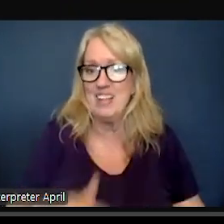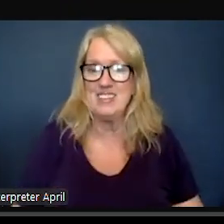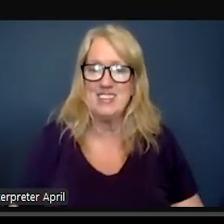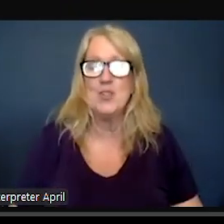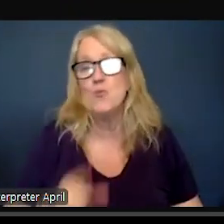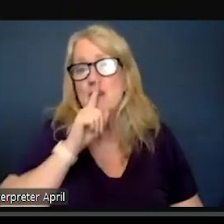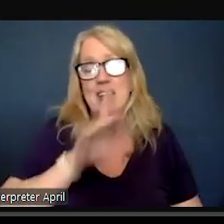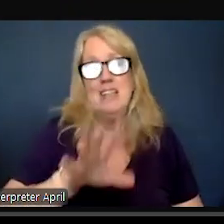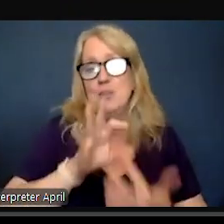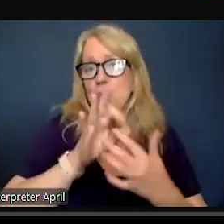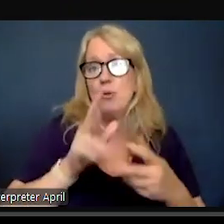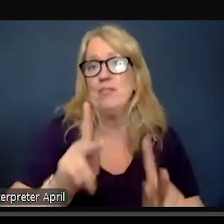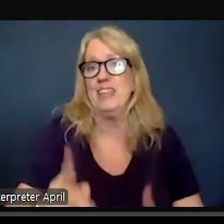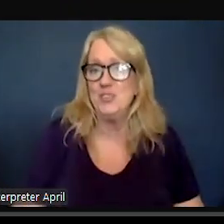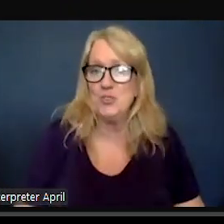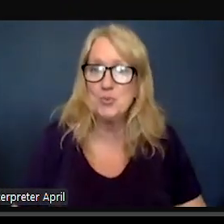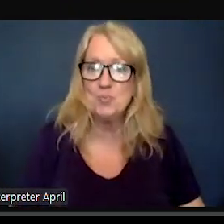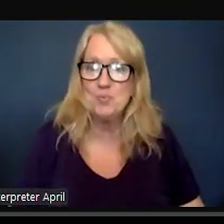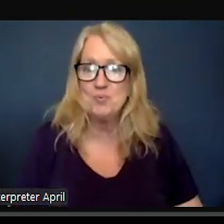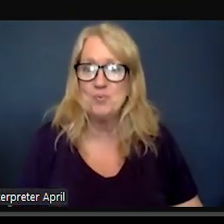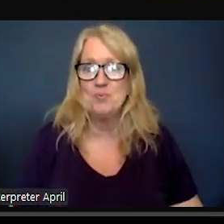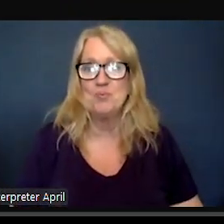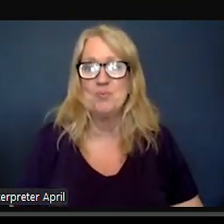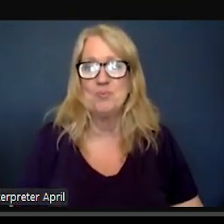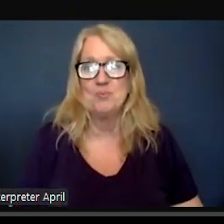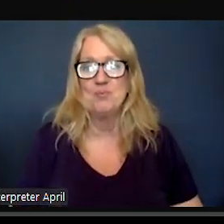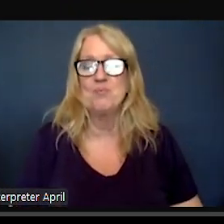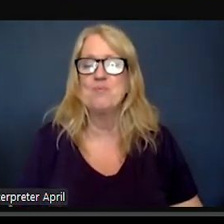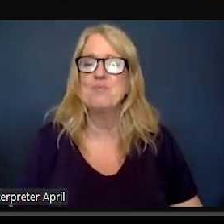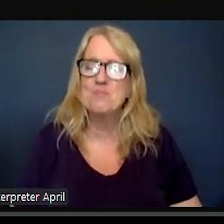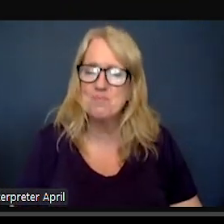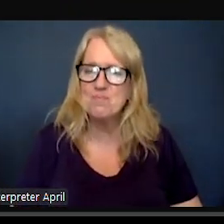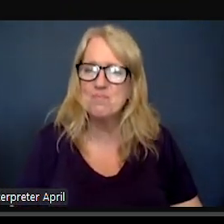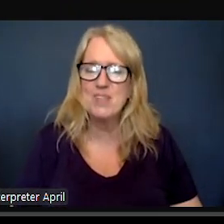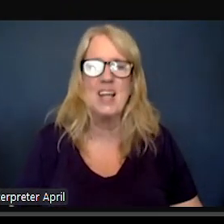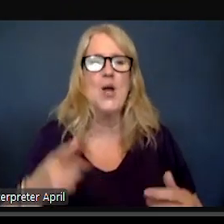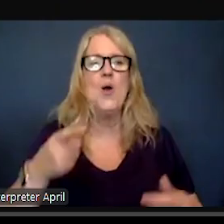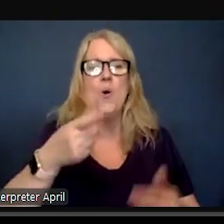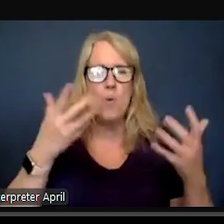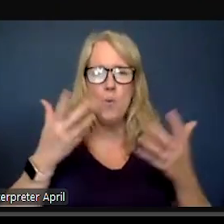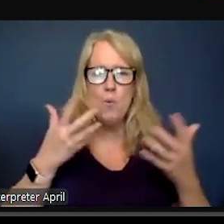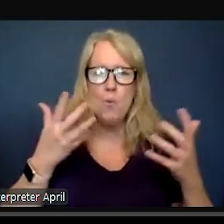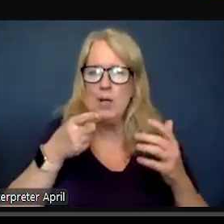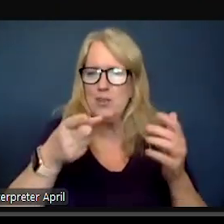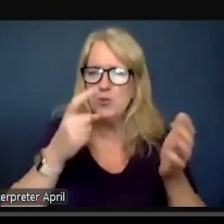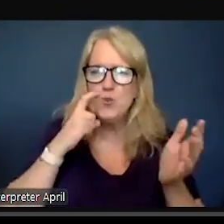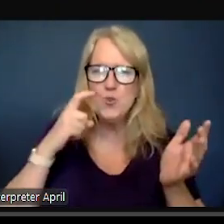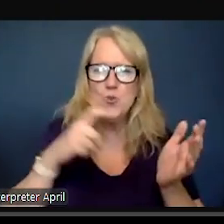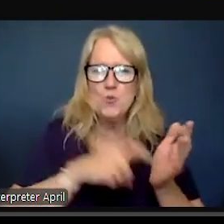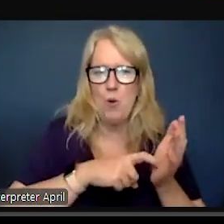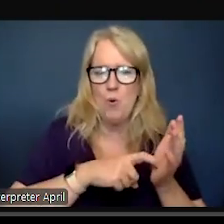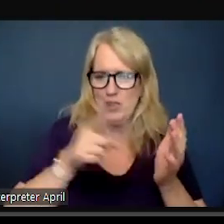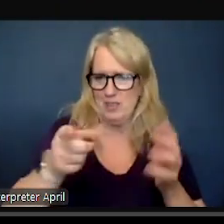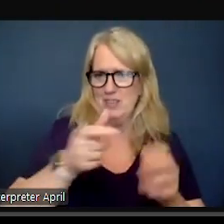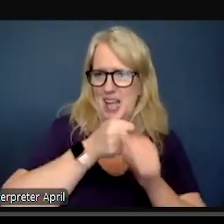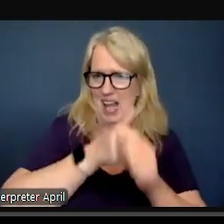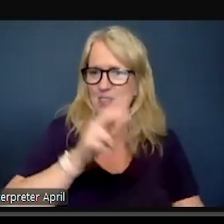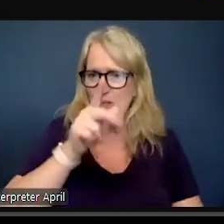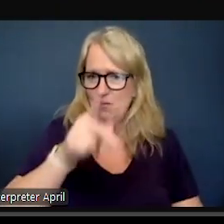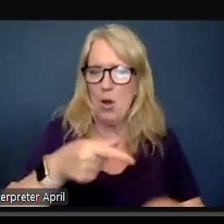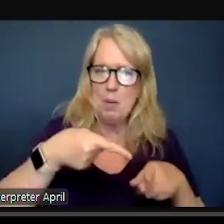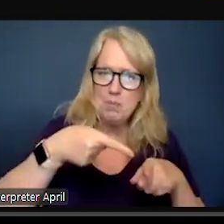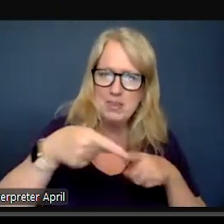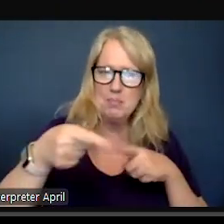It's a privilege. Mm-hmm. And what do you notice when, as a follow-up